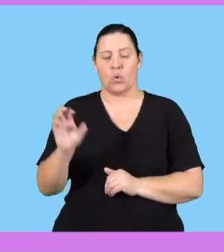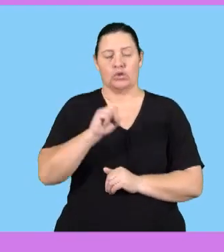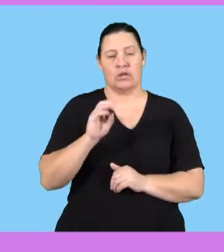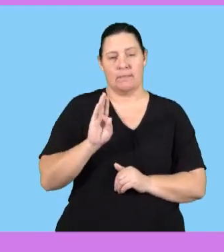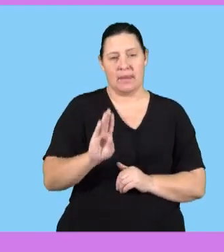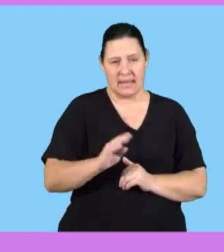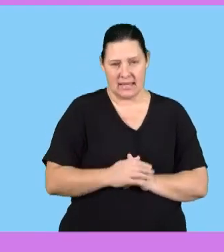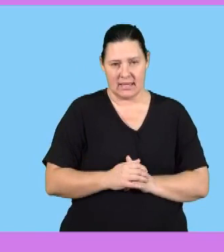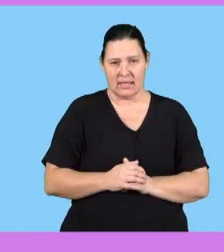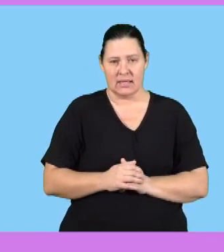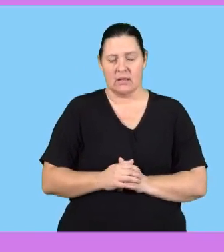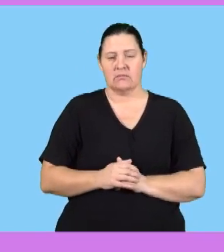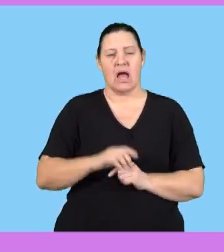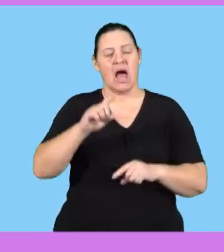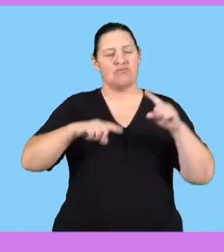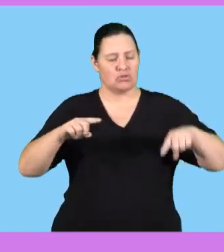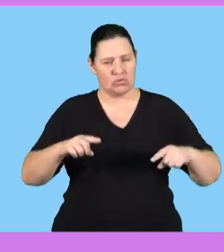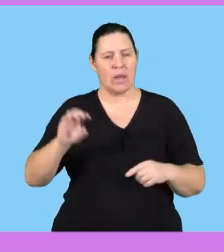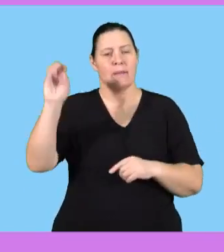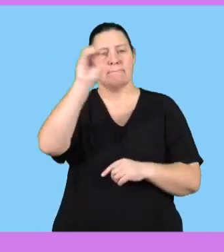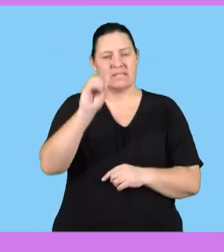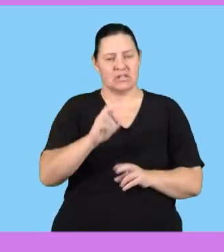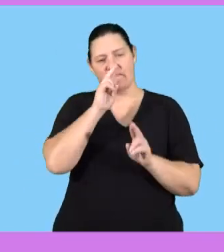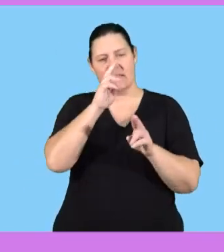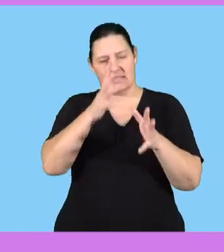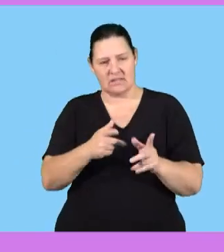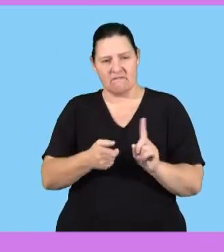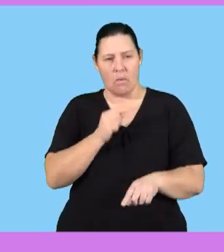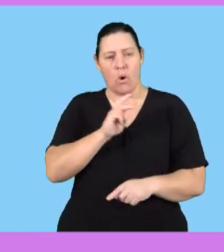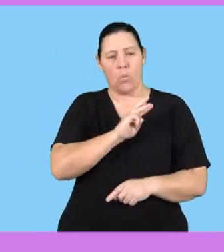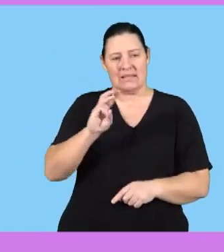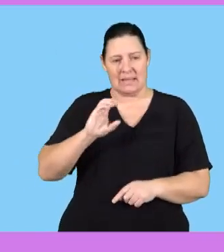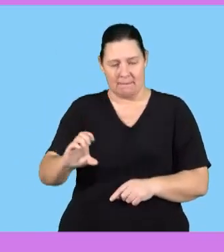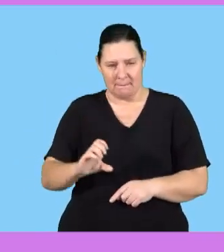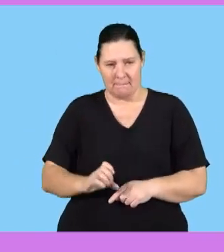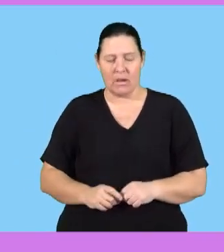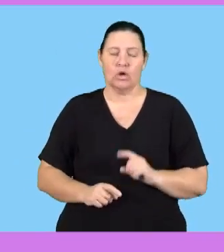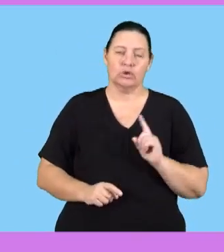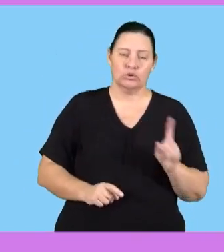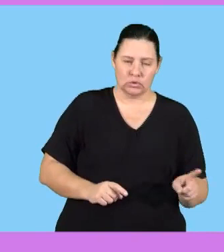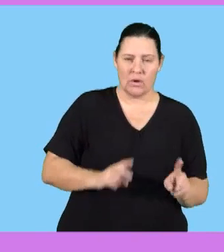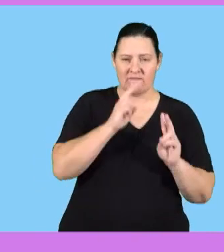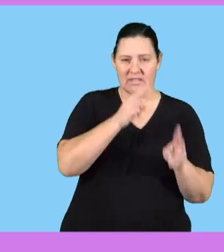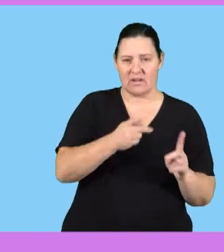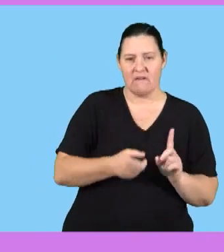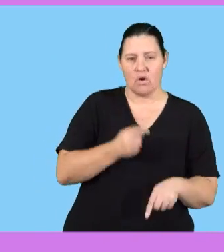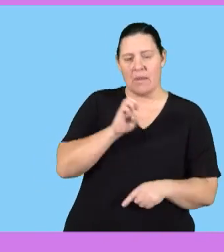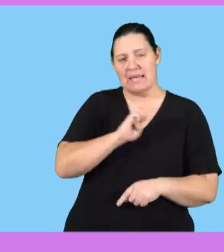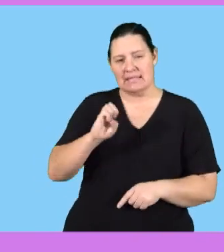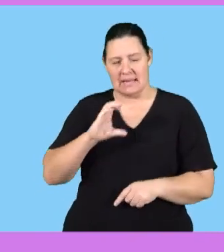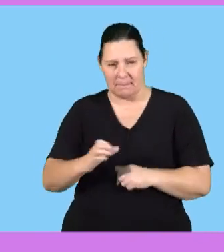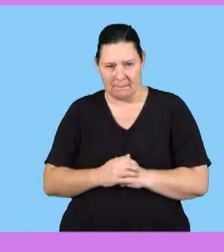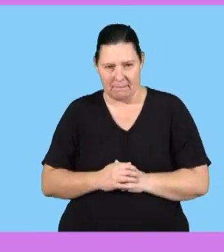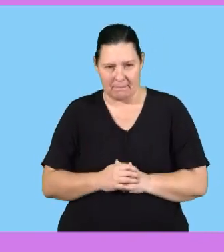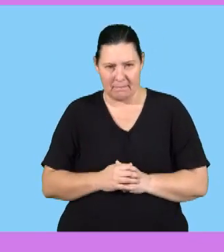then question B, write as a ratio the percentage of visitors from the Western Cape to the percentage of visitors from